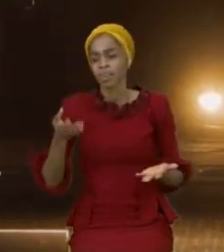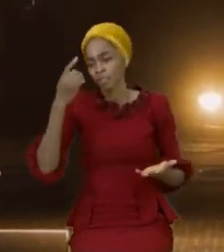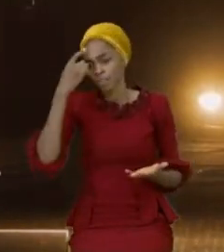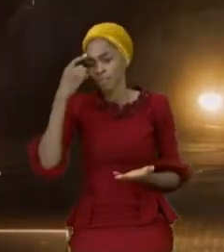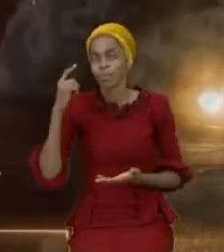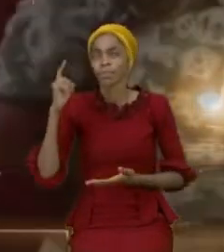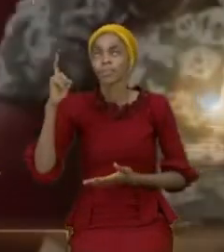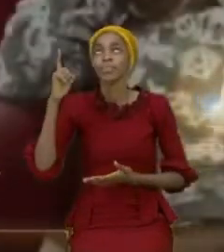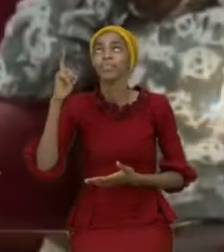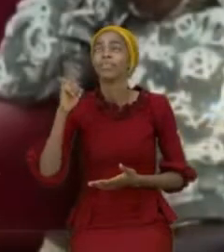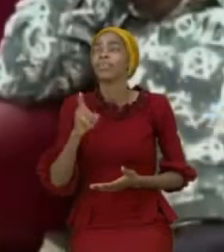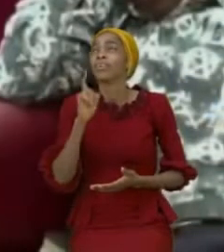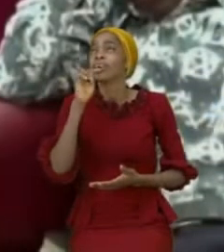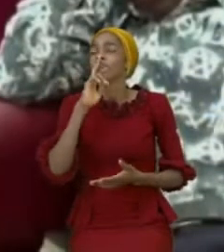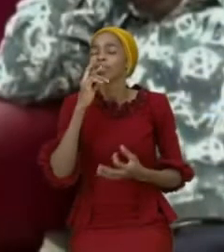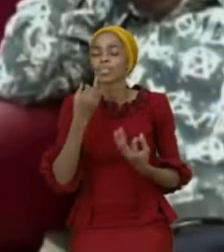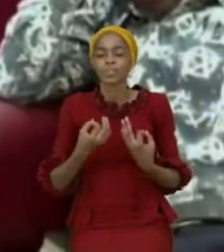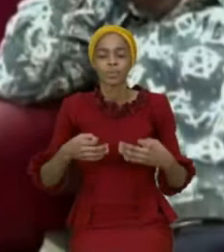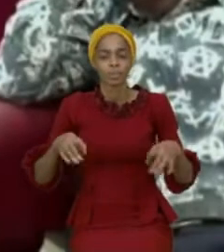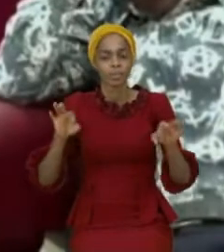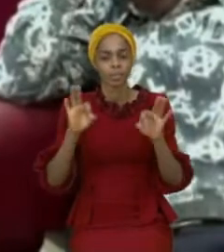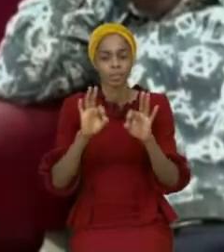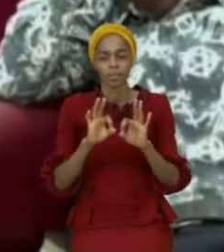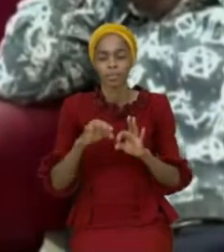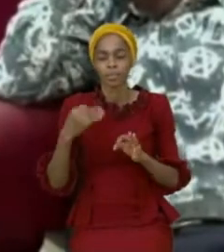of it all.